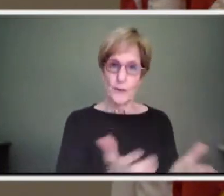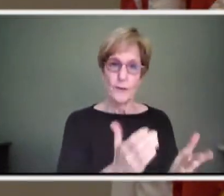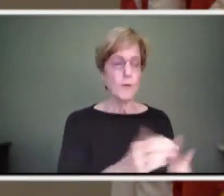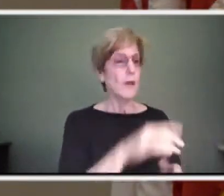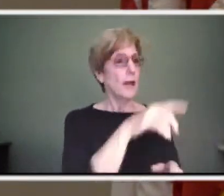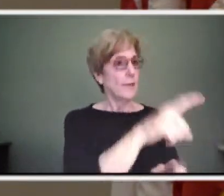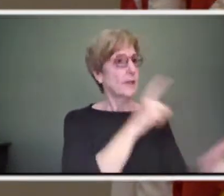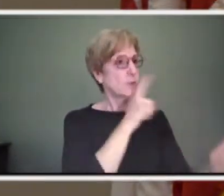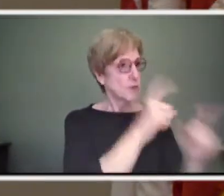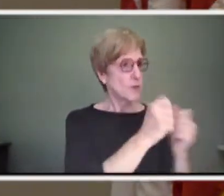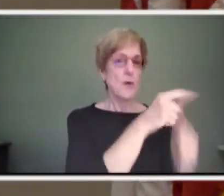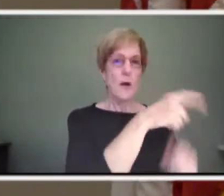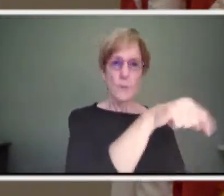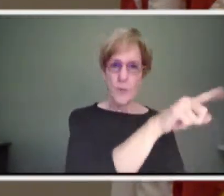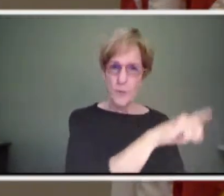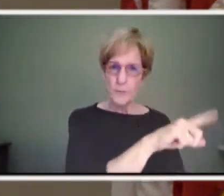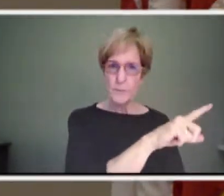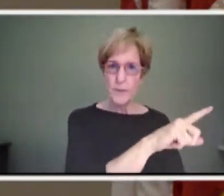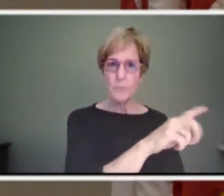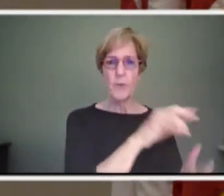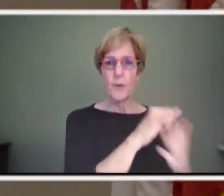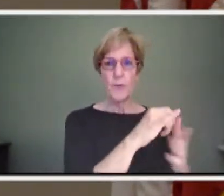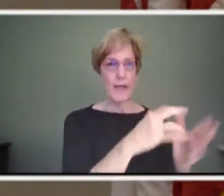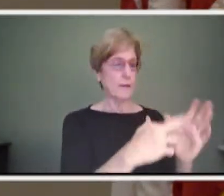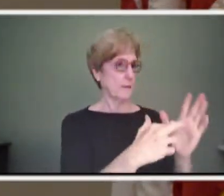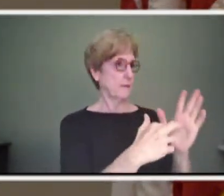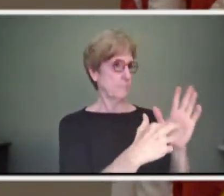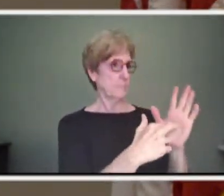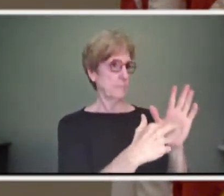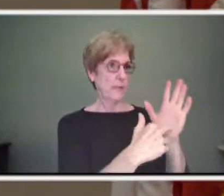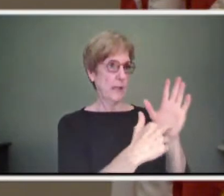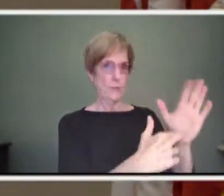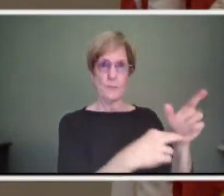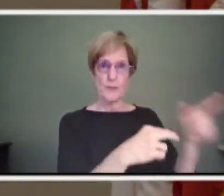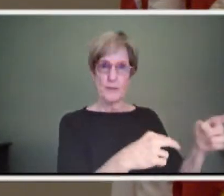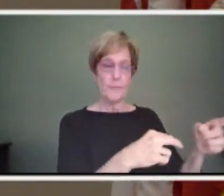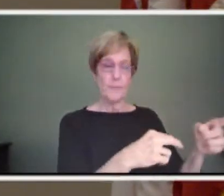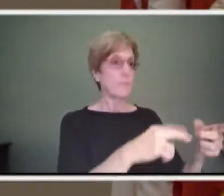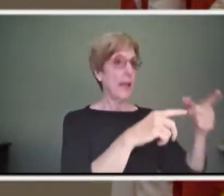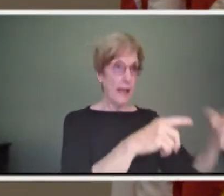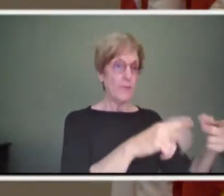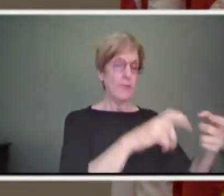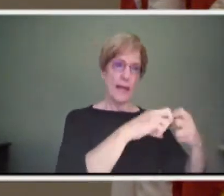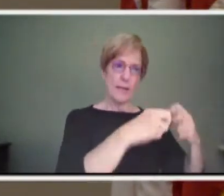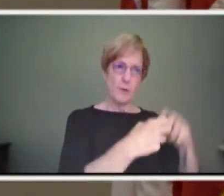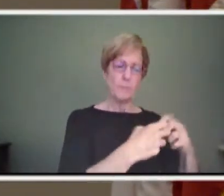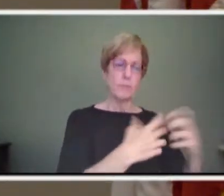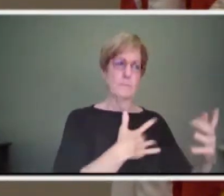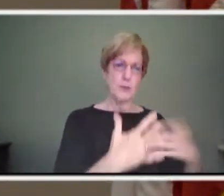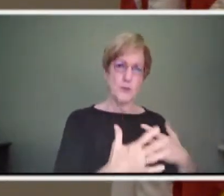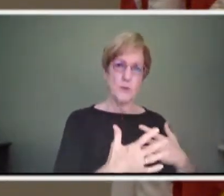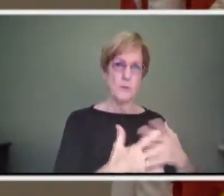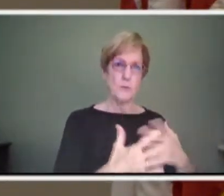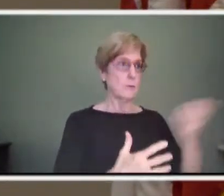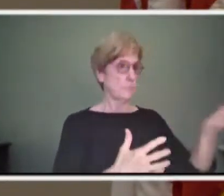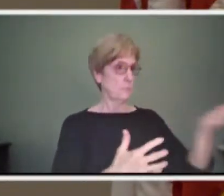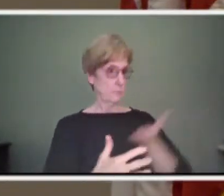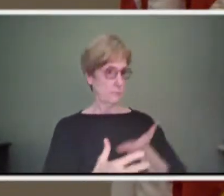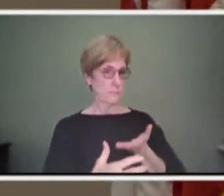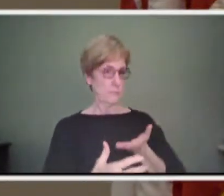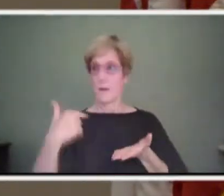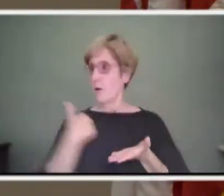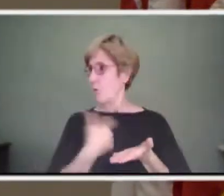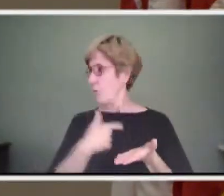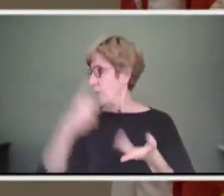who elected her to represent them, and they have an issue. And if they have an issue, then we all have an issue. And I think the deferral is